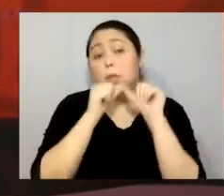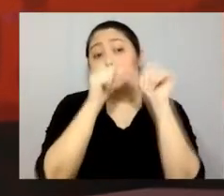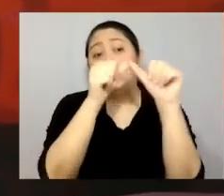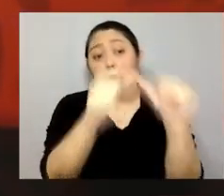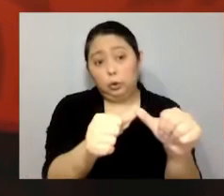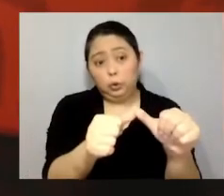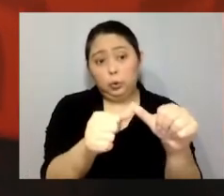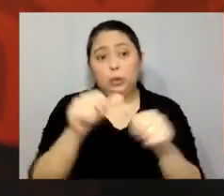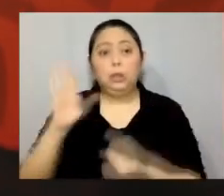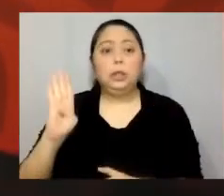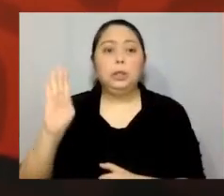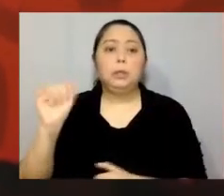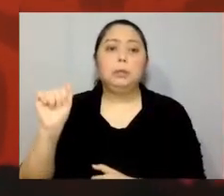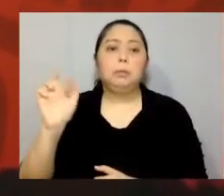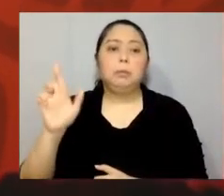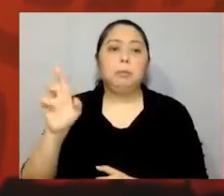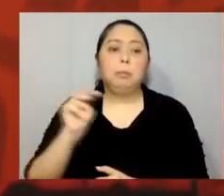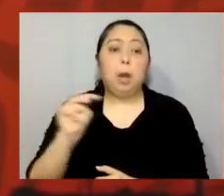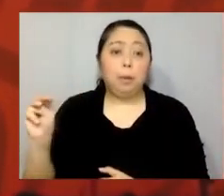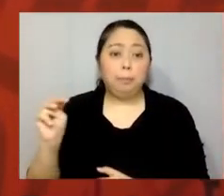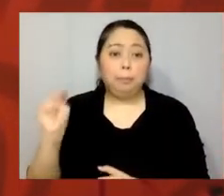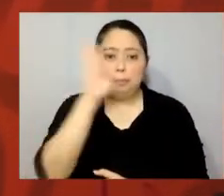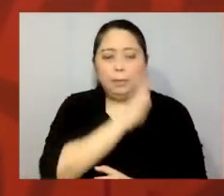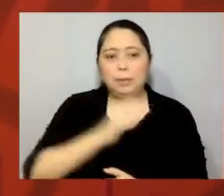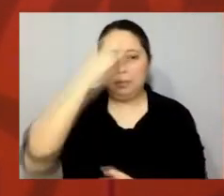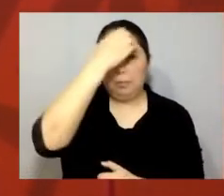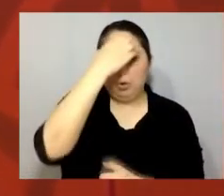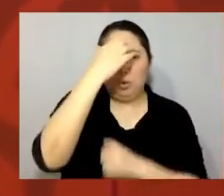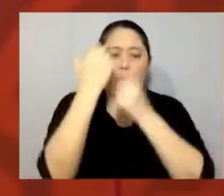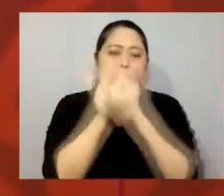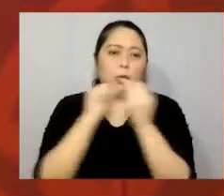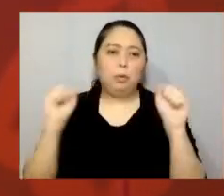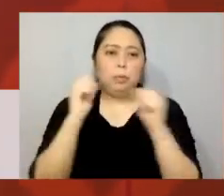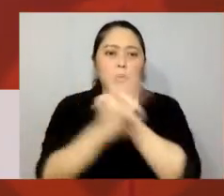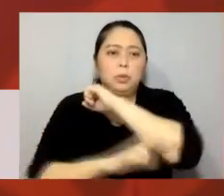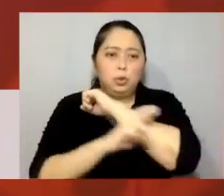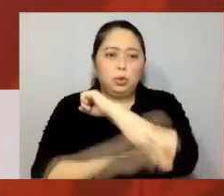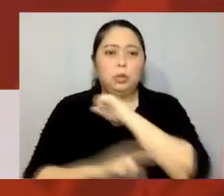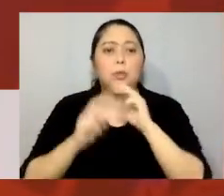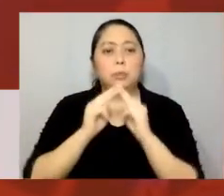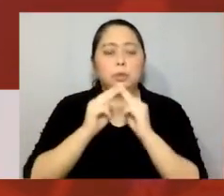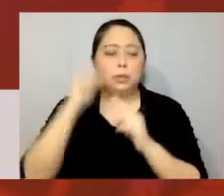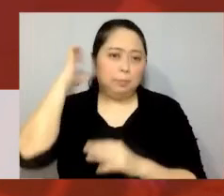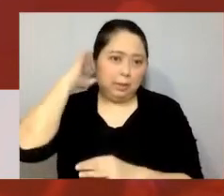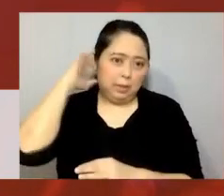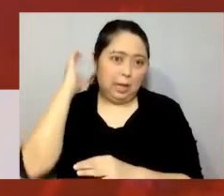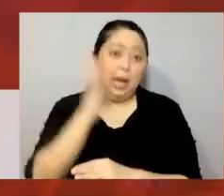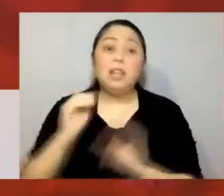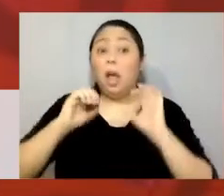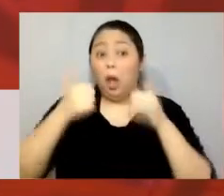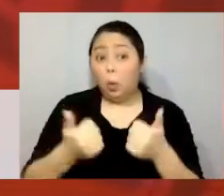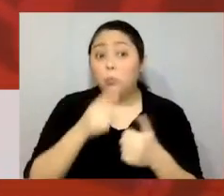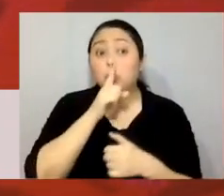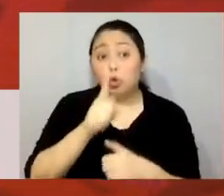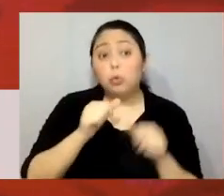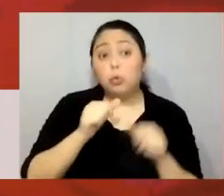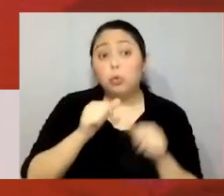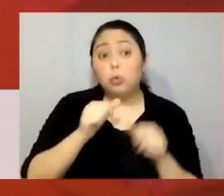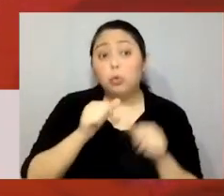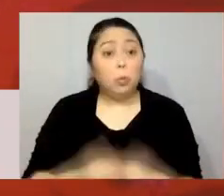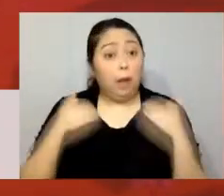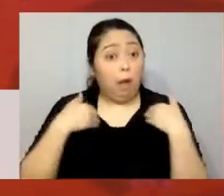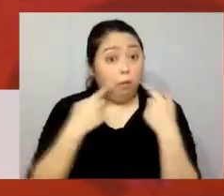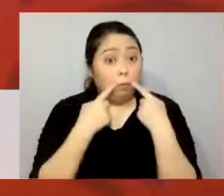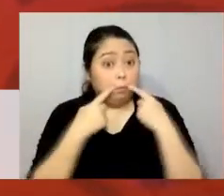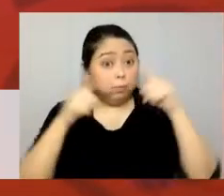last in the Bangsamoro Autonomous Region in Muslim Mindanao? And how do we make sure it will continue this way?